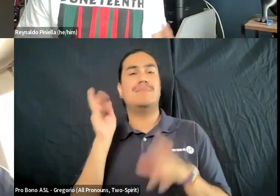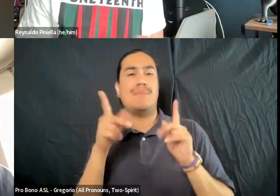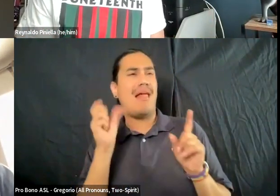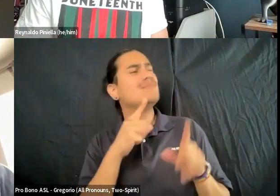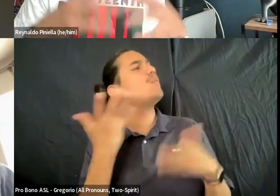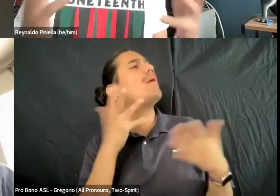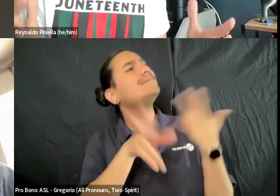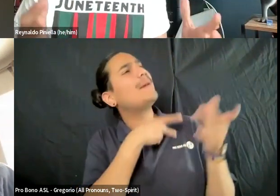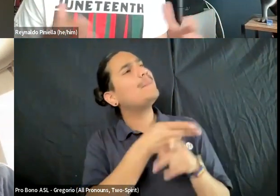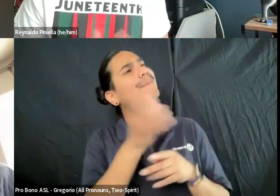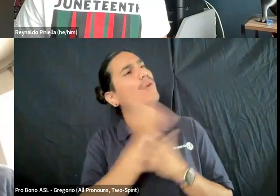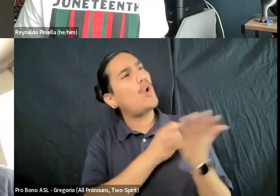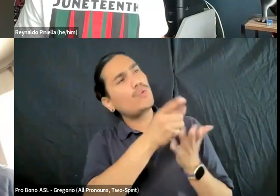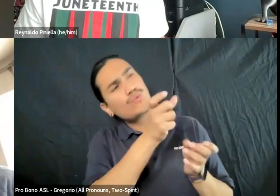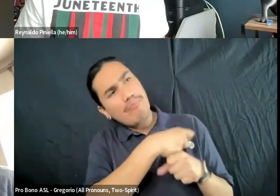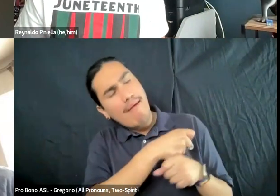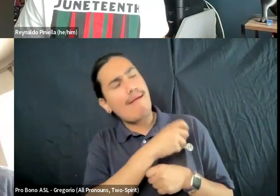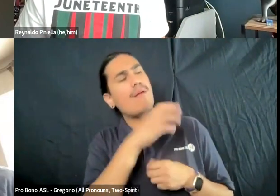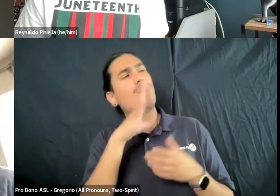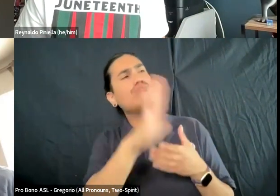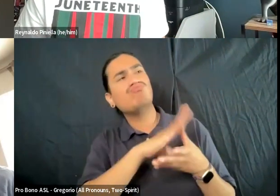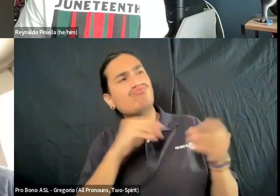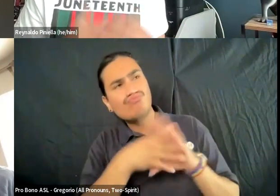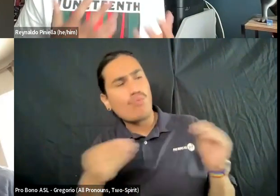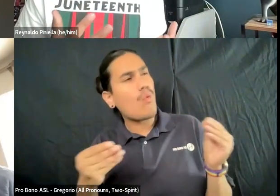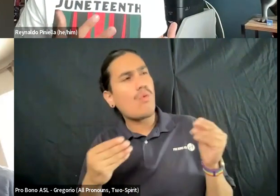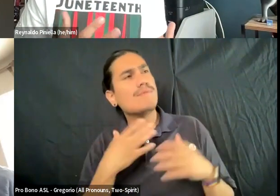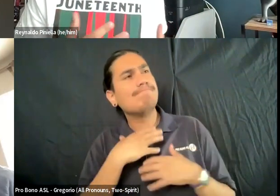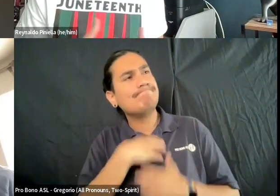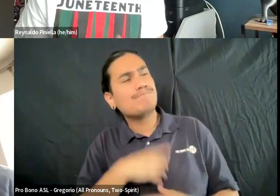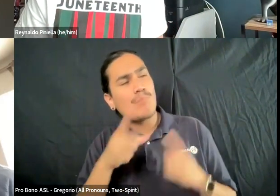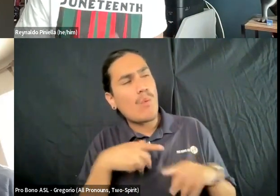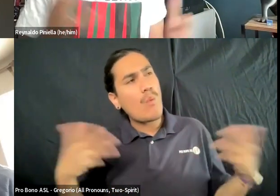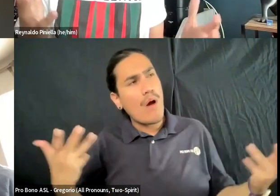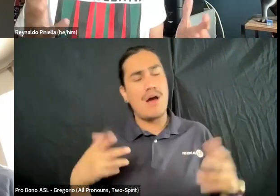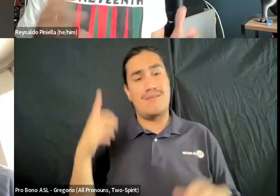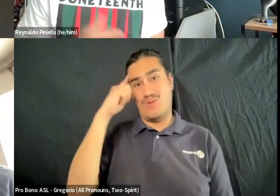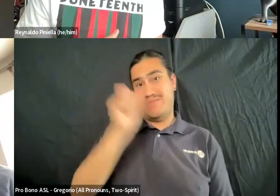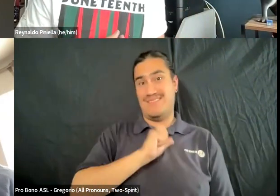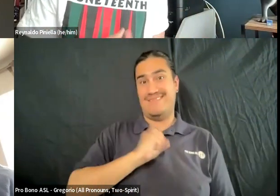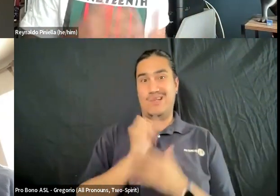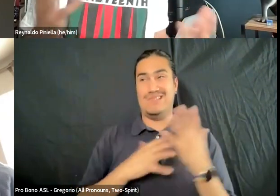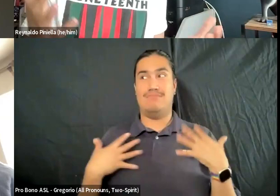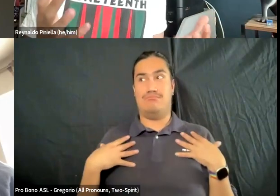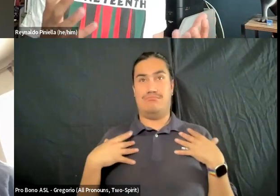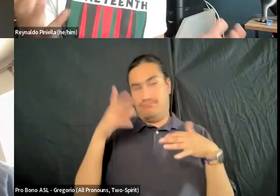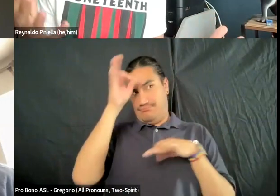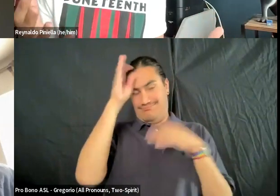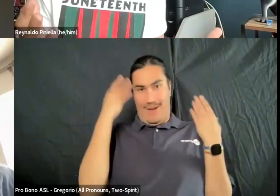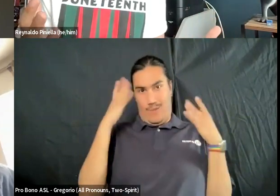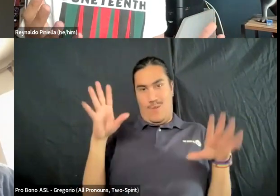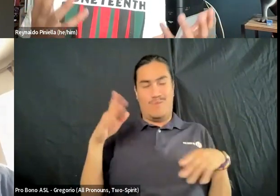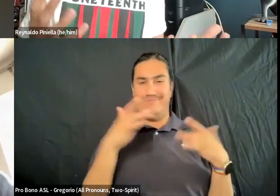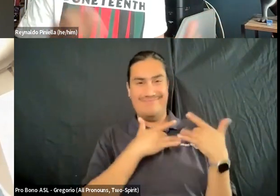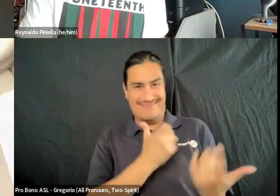make? What stories are you passionate about? And I know for me, as an artist, oftentimes I'm like, oh no, I just did not have an